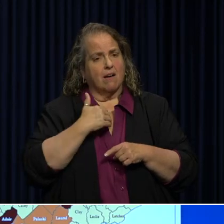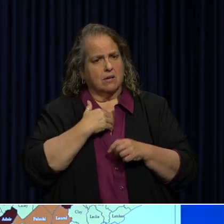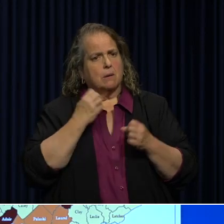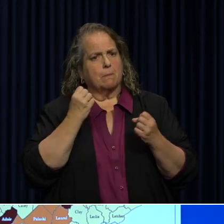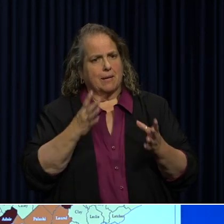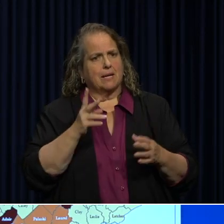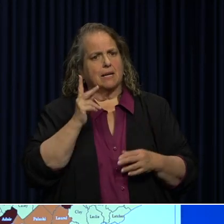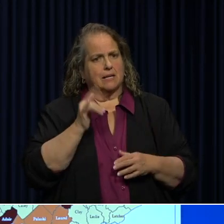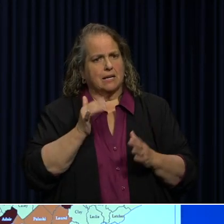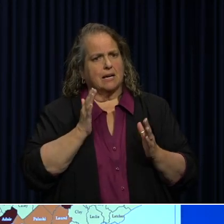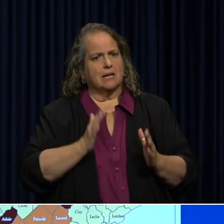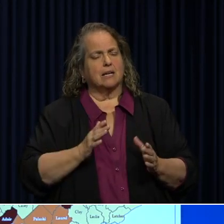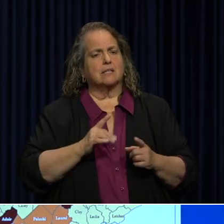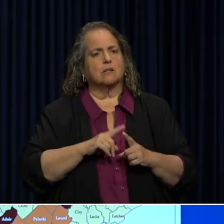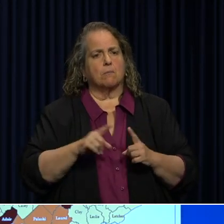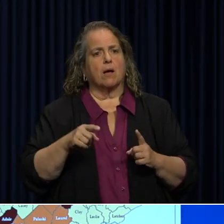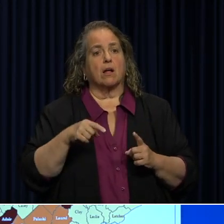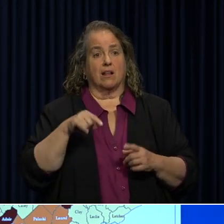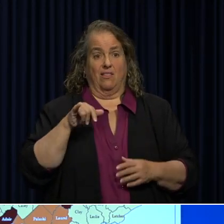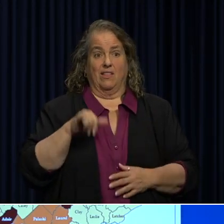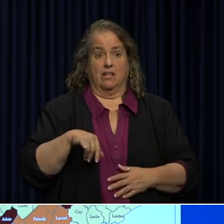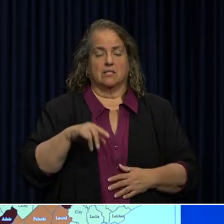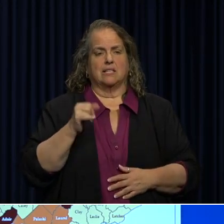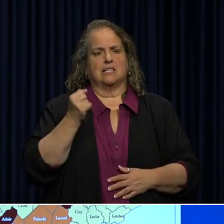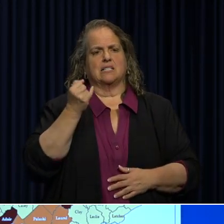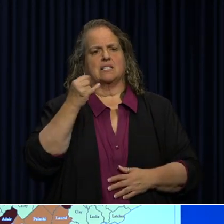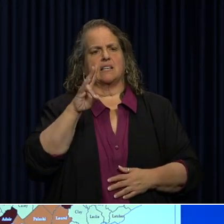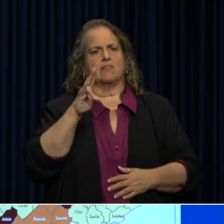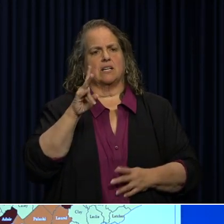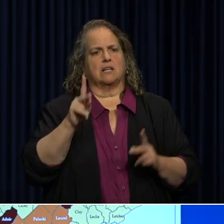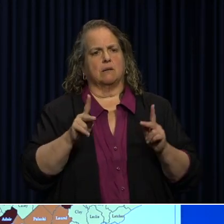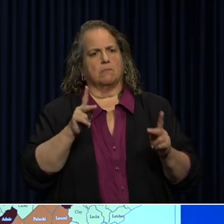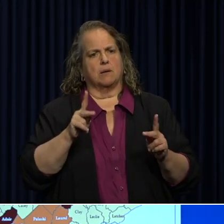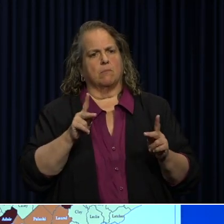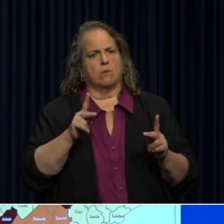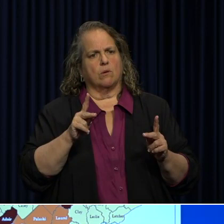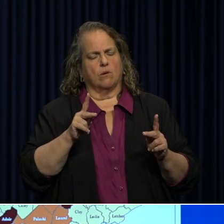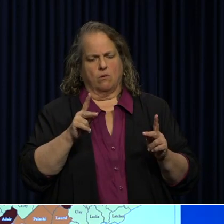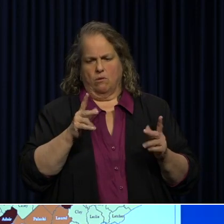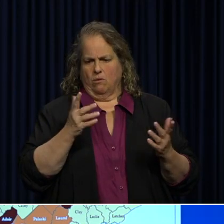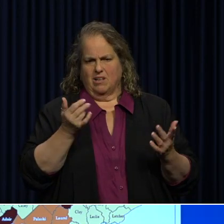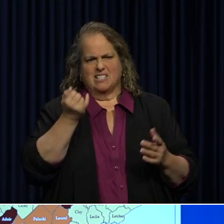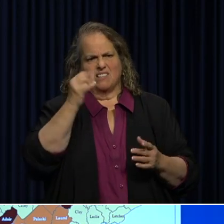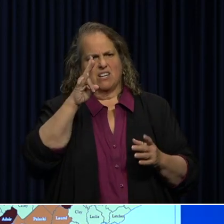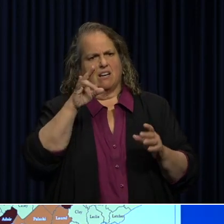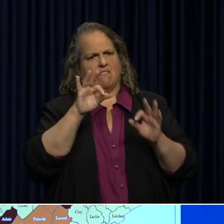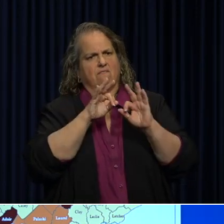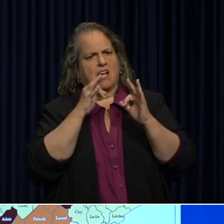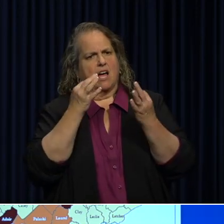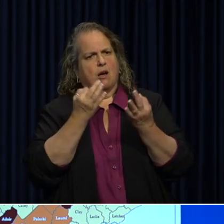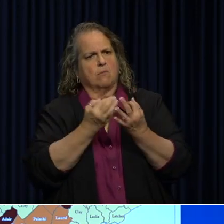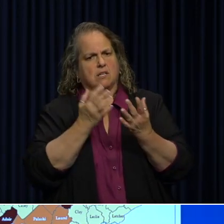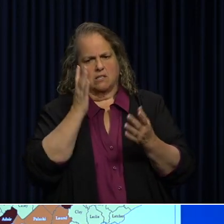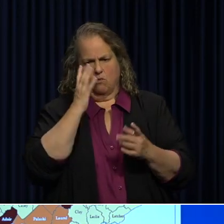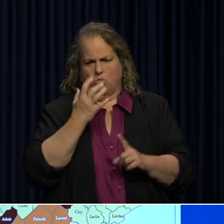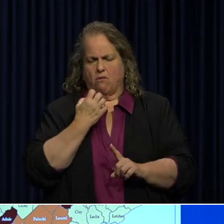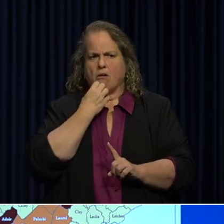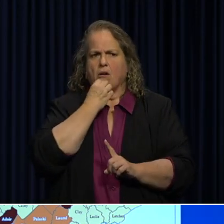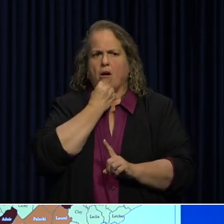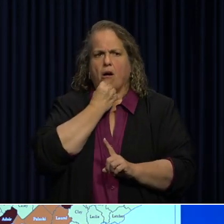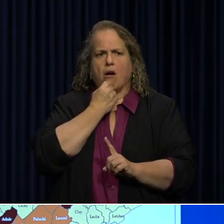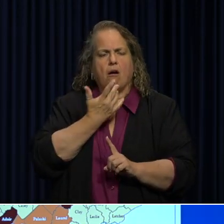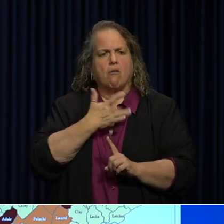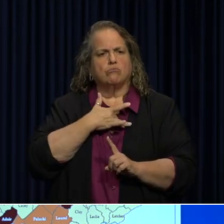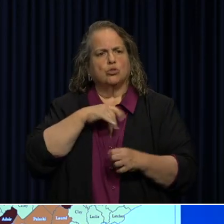Kentuckians, but these are 17 individuals that are going to be missed, 17 families, 17 communities that are going to